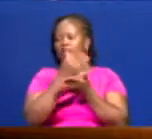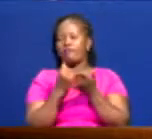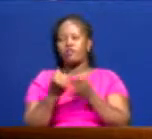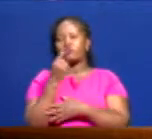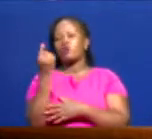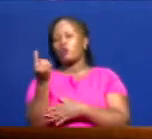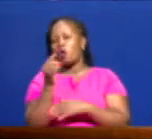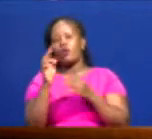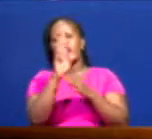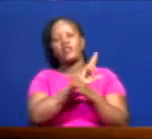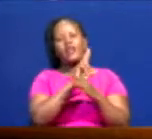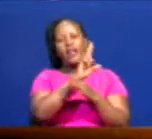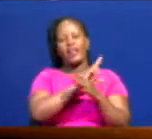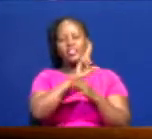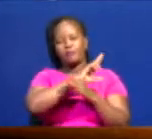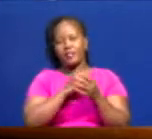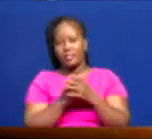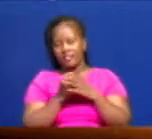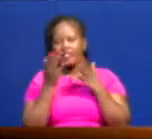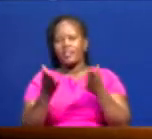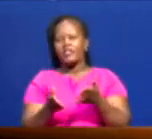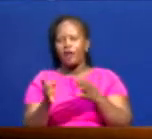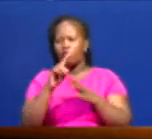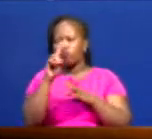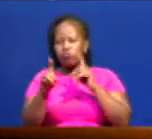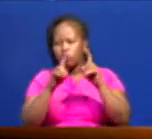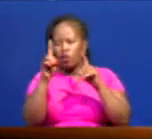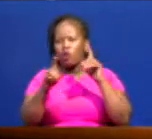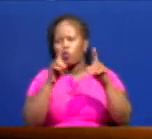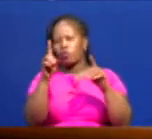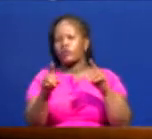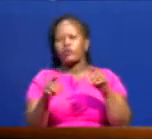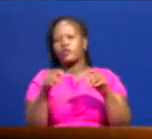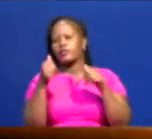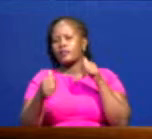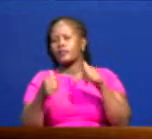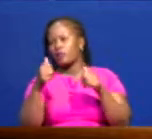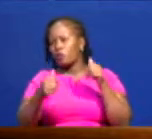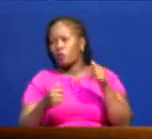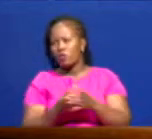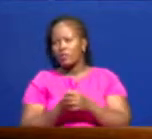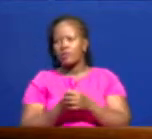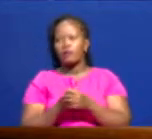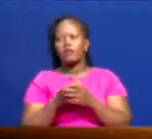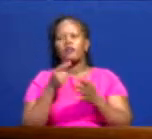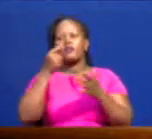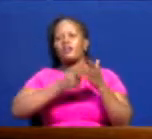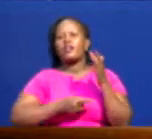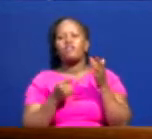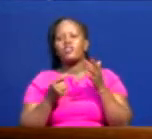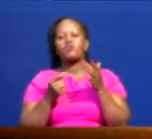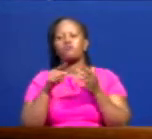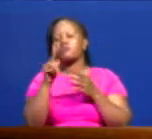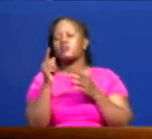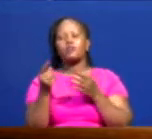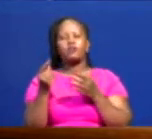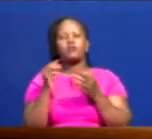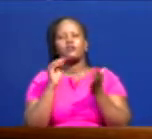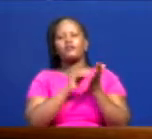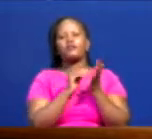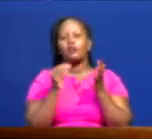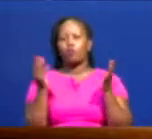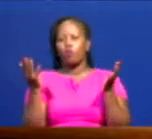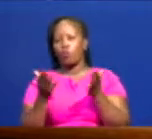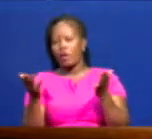expenditure. So, my lords, the question that comes to mind is, where did the revenues of estimates go?